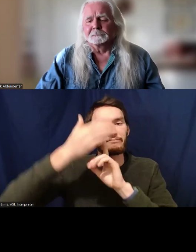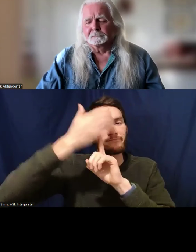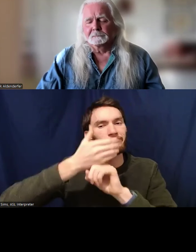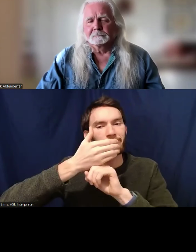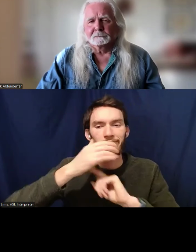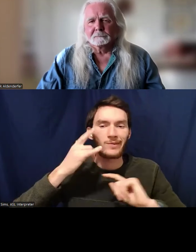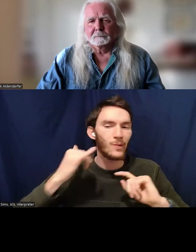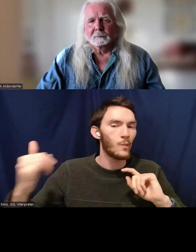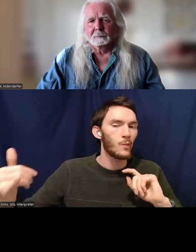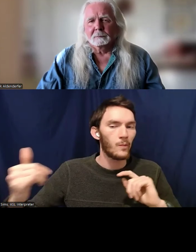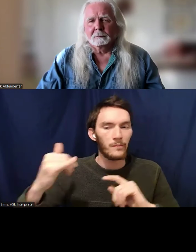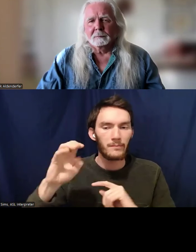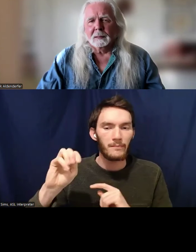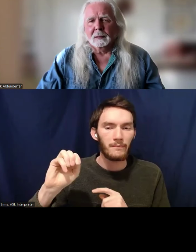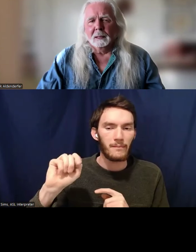here.